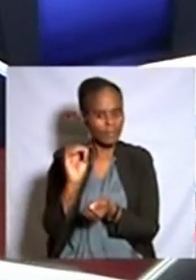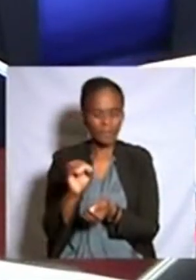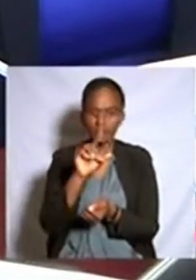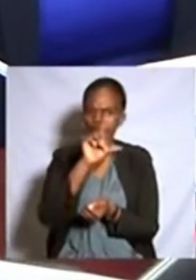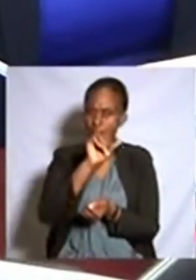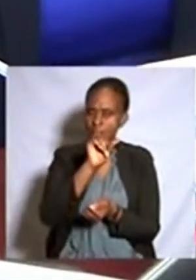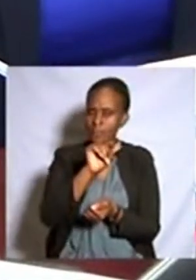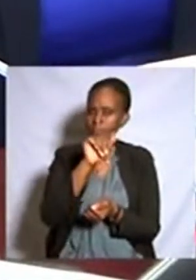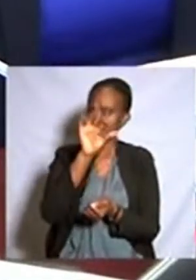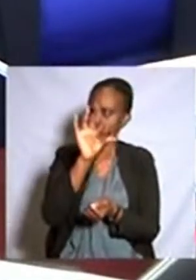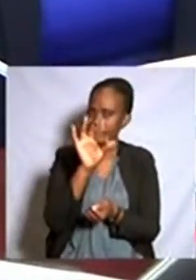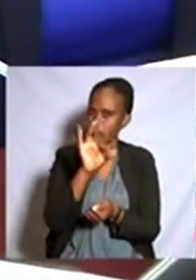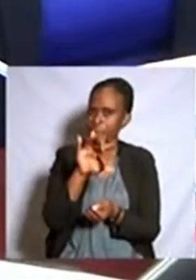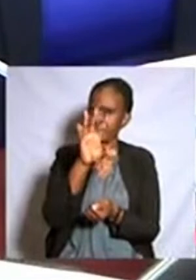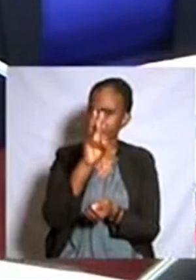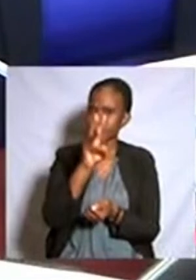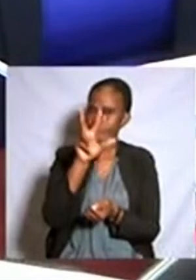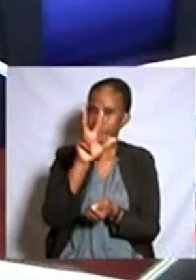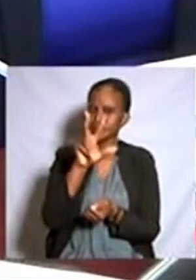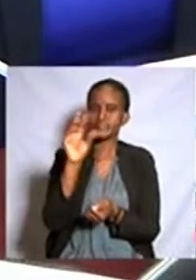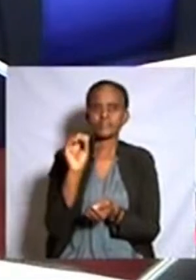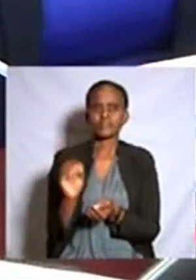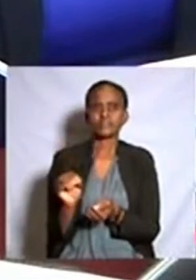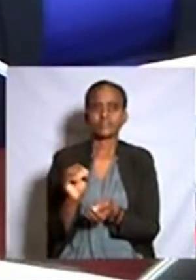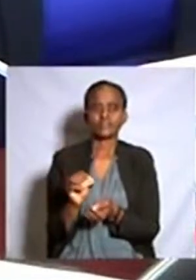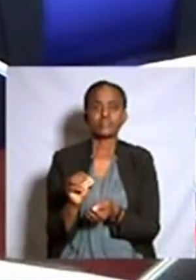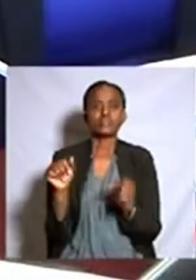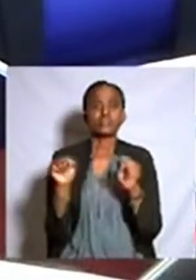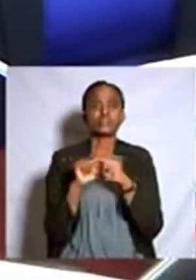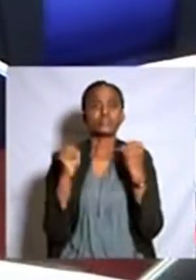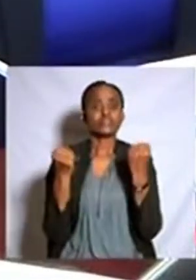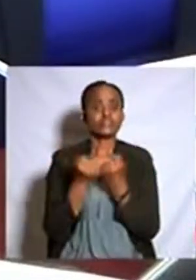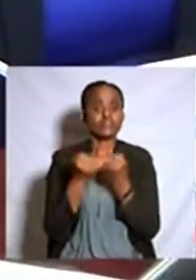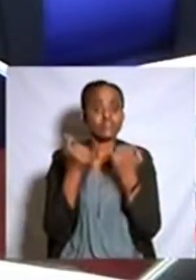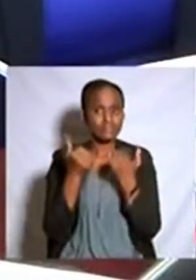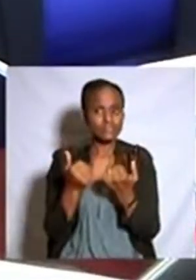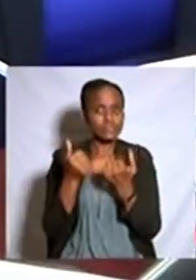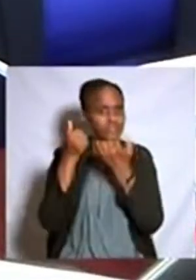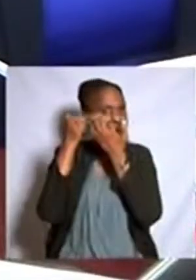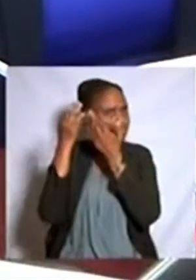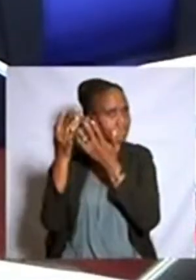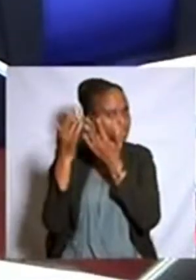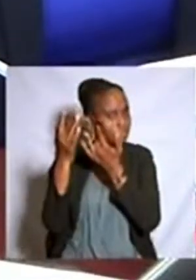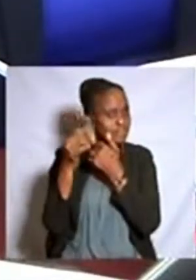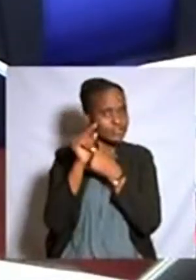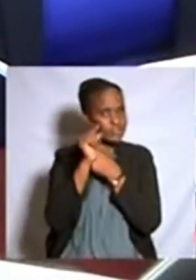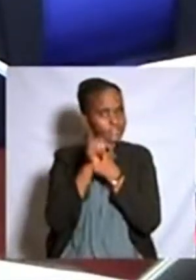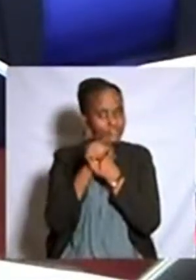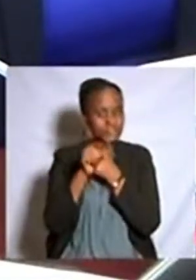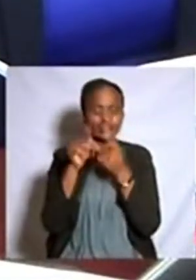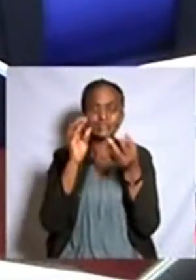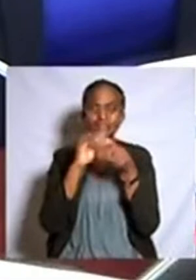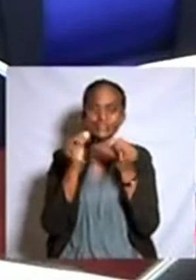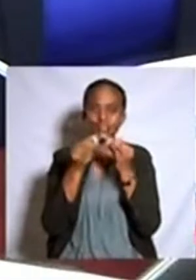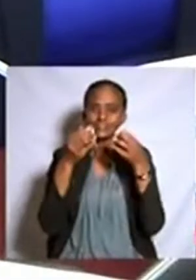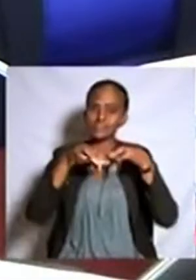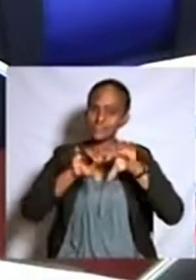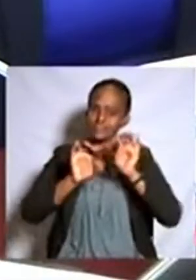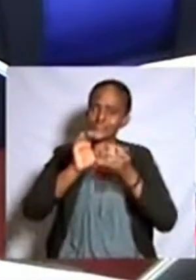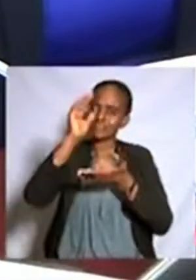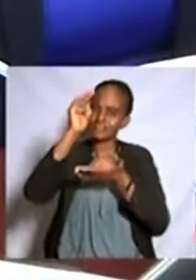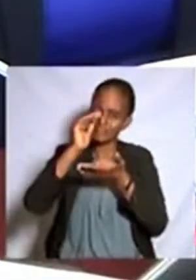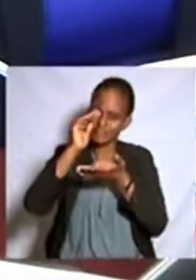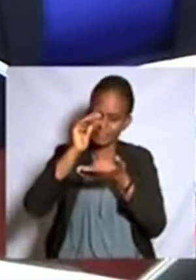2019, 63%. The society expects this ratio to continue reducing as